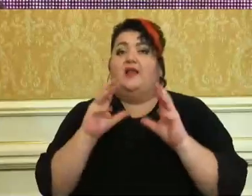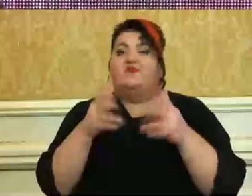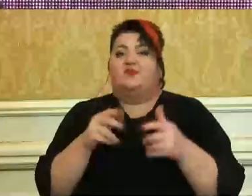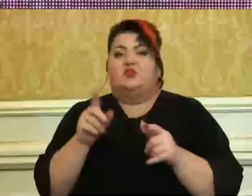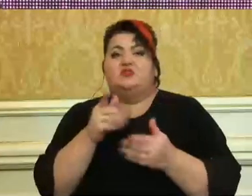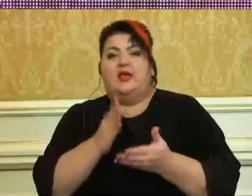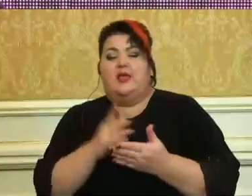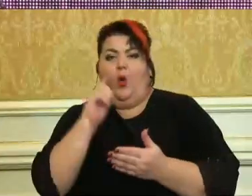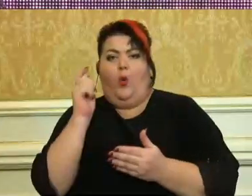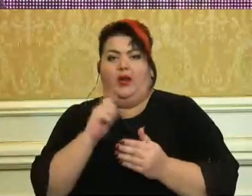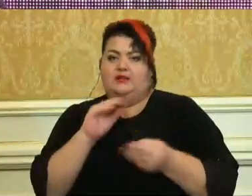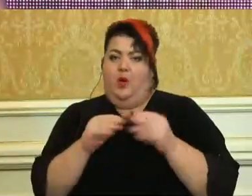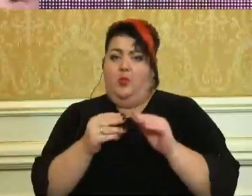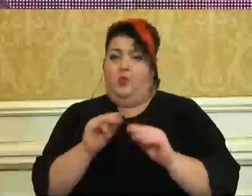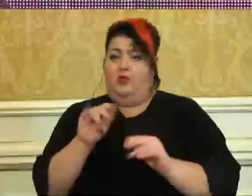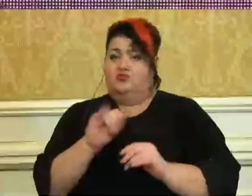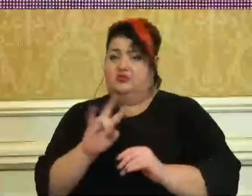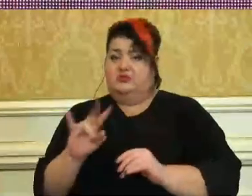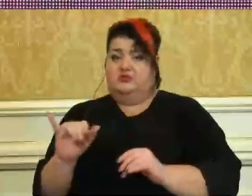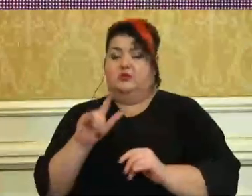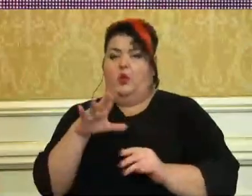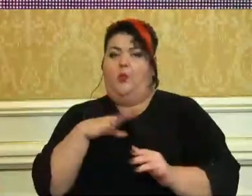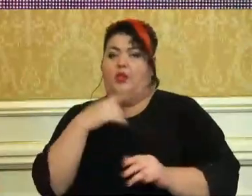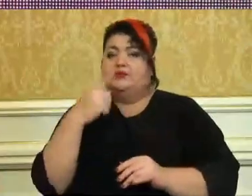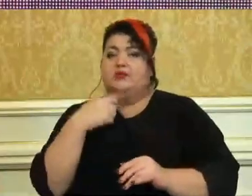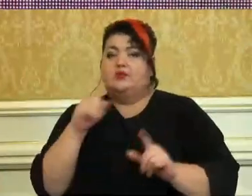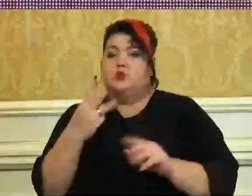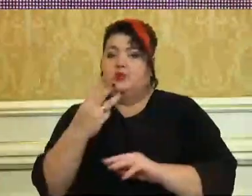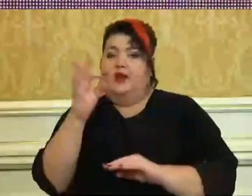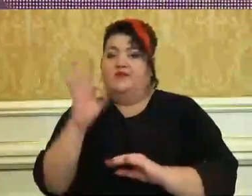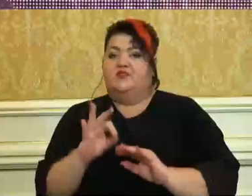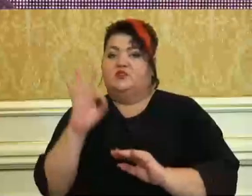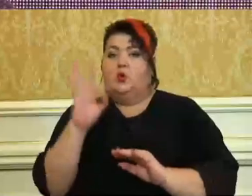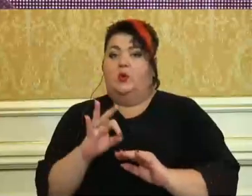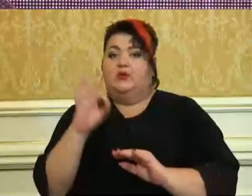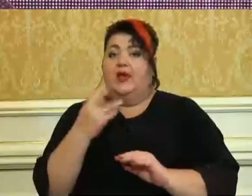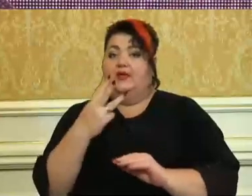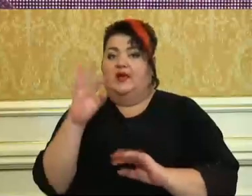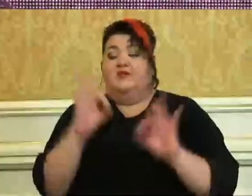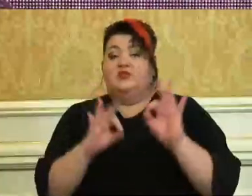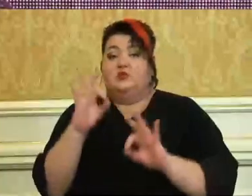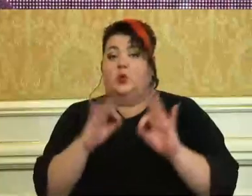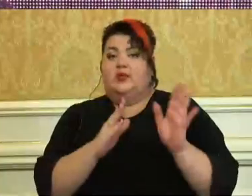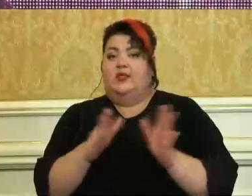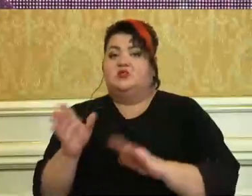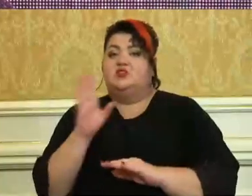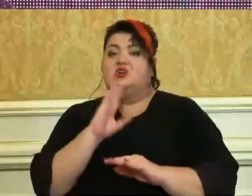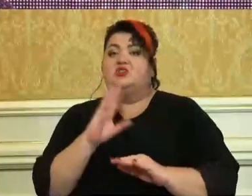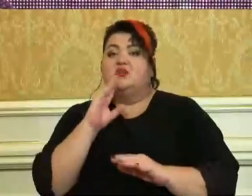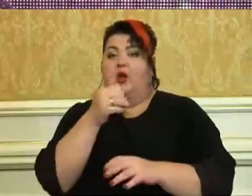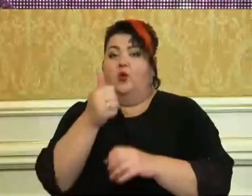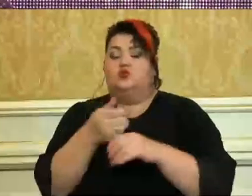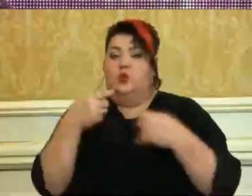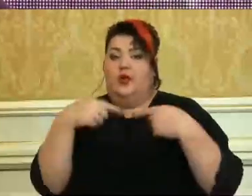participation from them. So, well, is it the Ukrainian problem or not? It was mentioned that 3%, only 3%